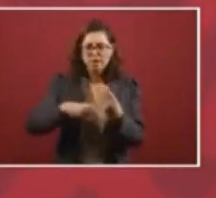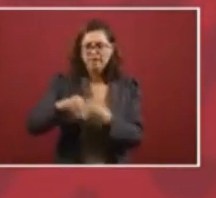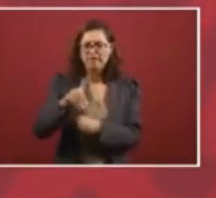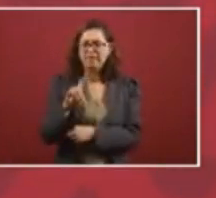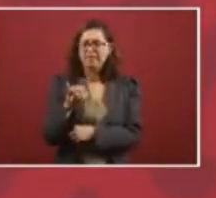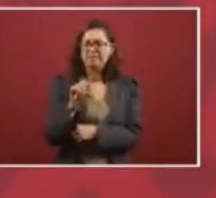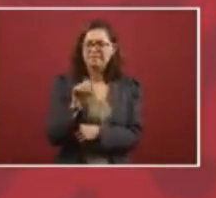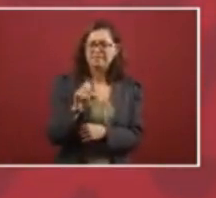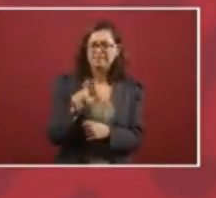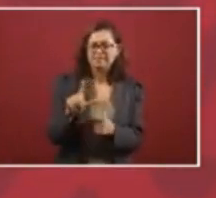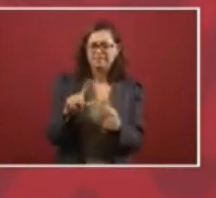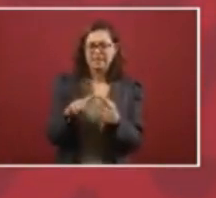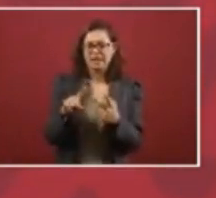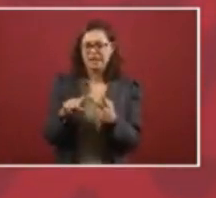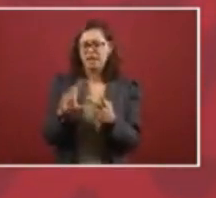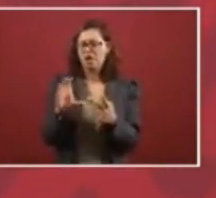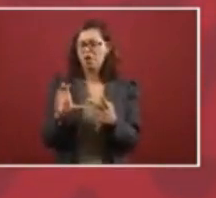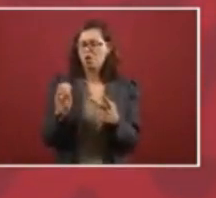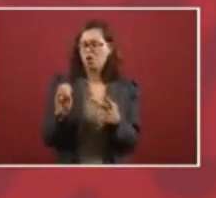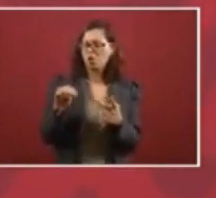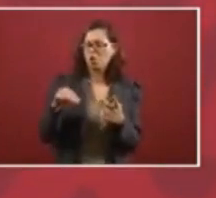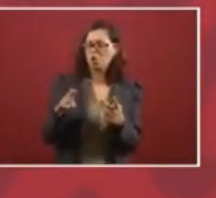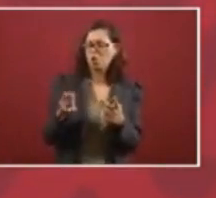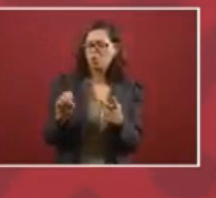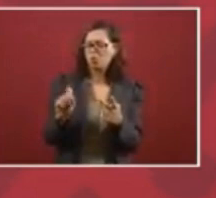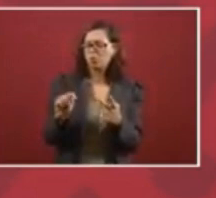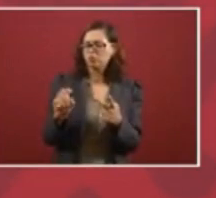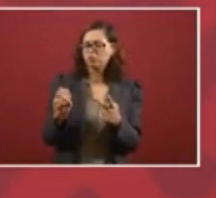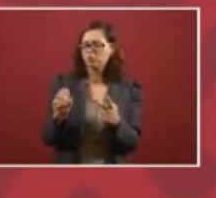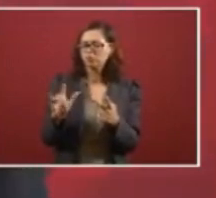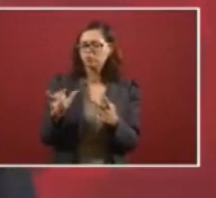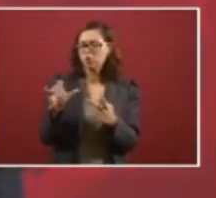which will allow us to